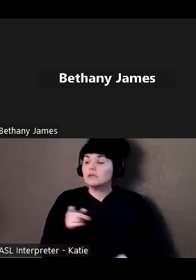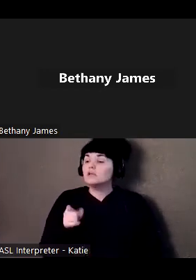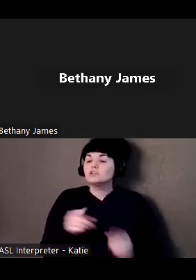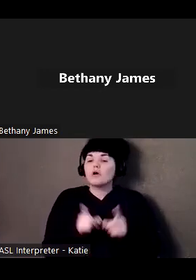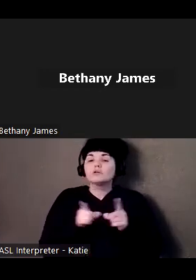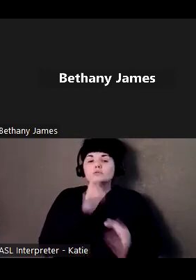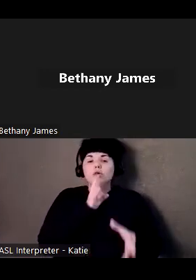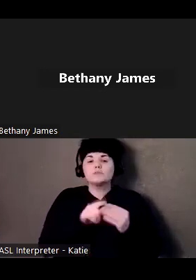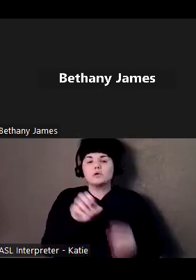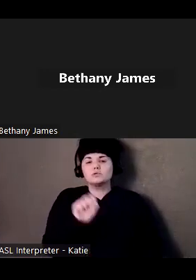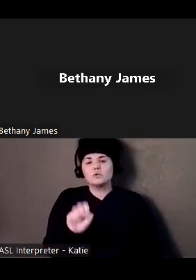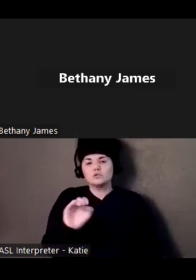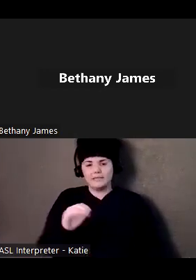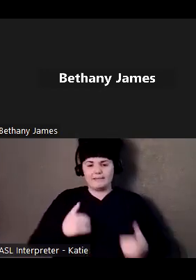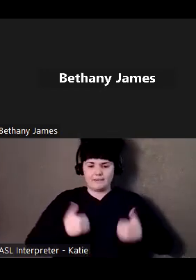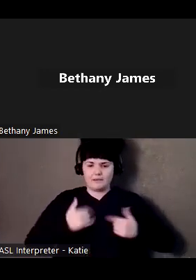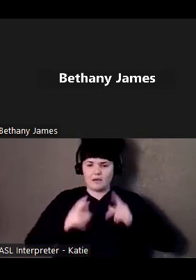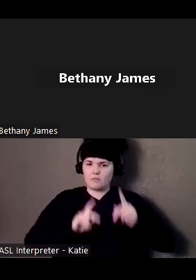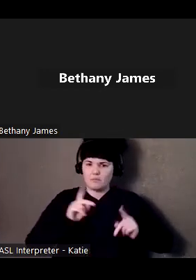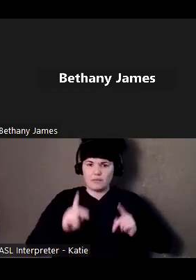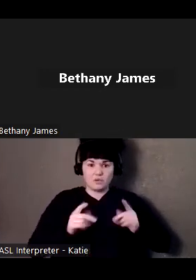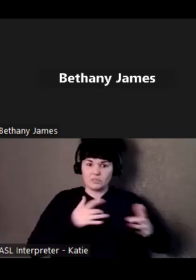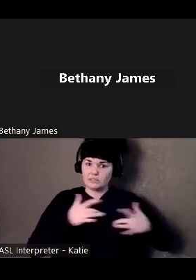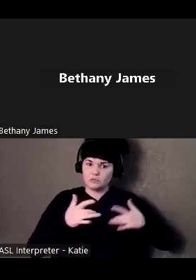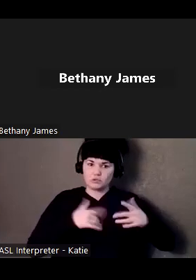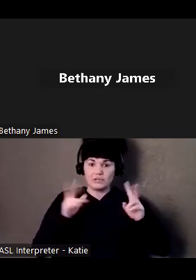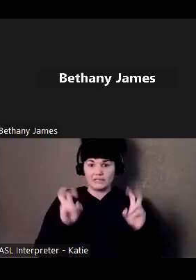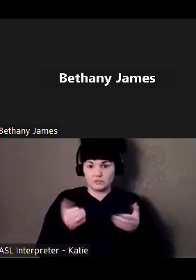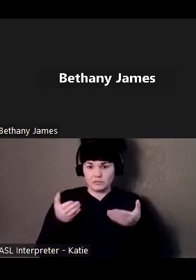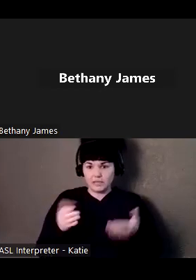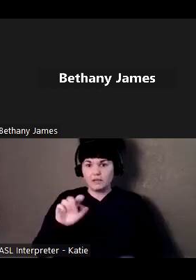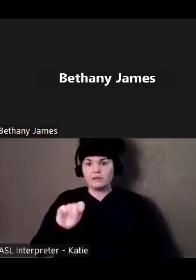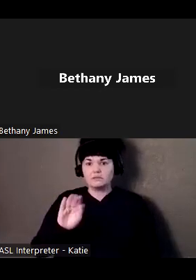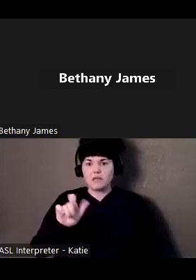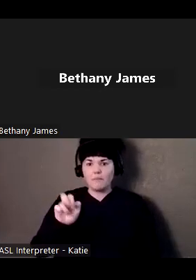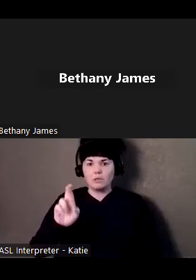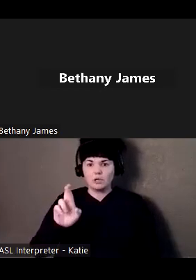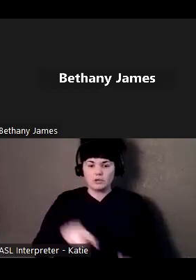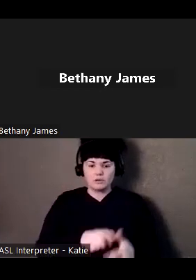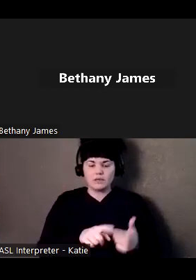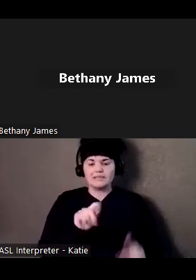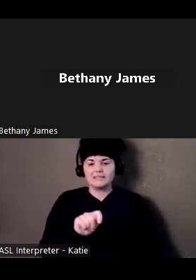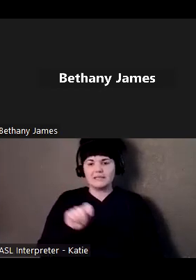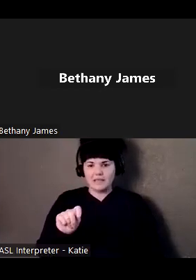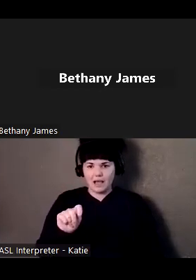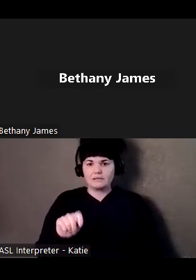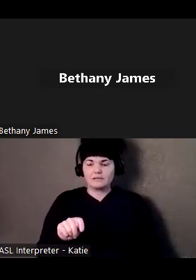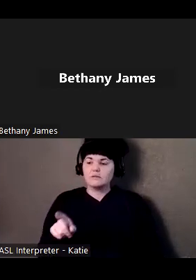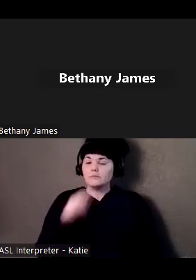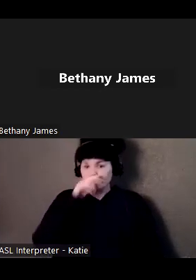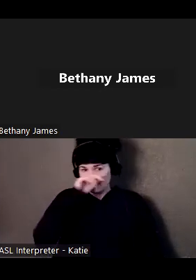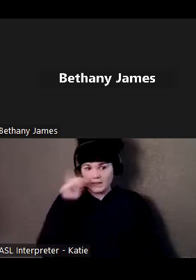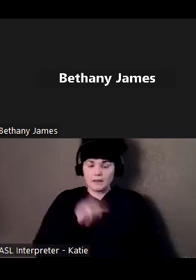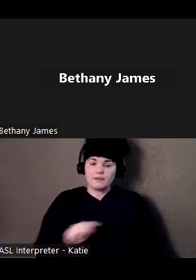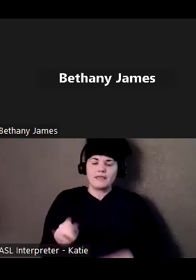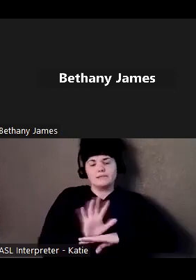media sites such as Tumblr and TikTok who are portraying themselves and getting likes and